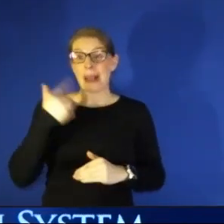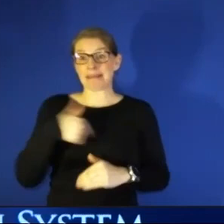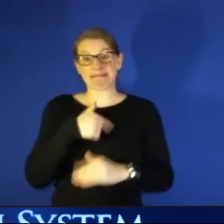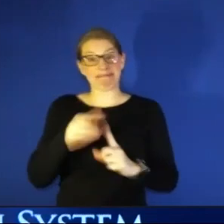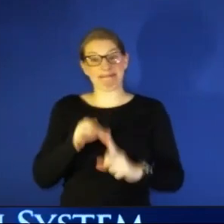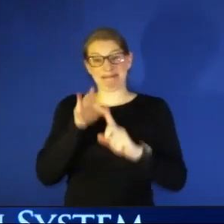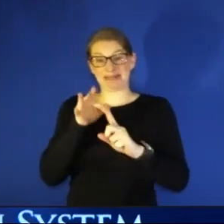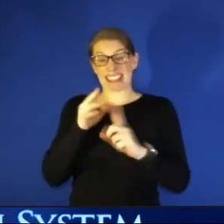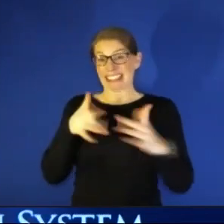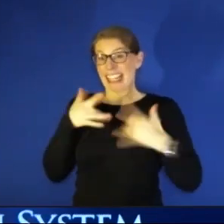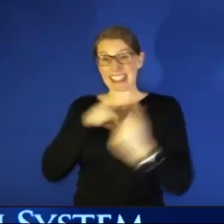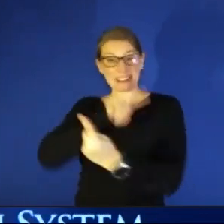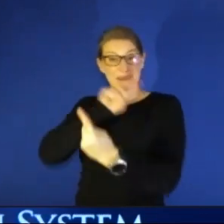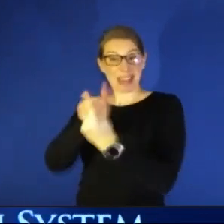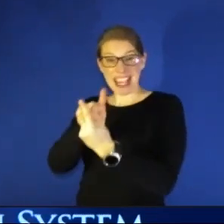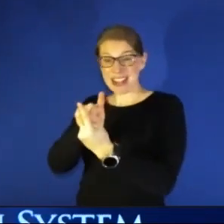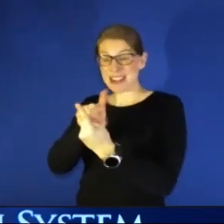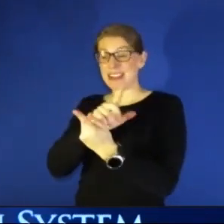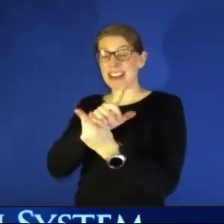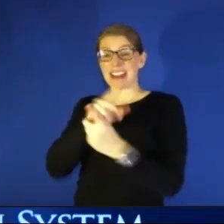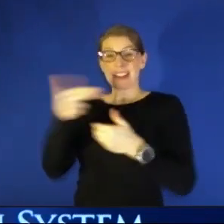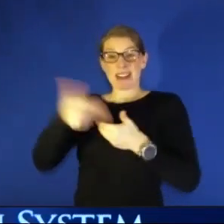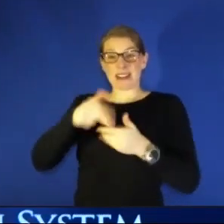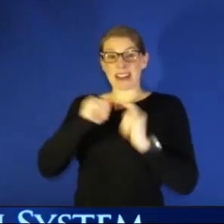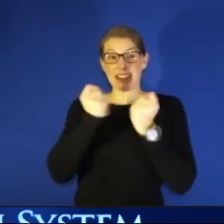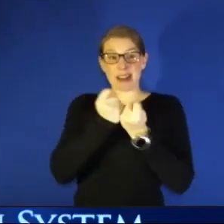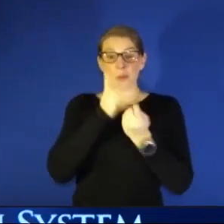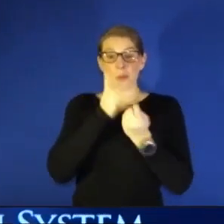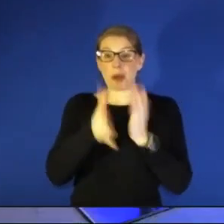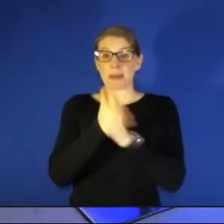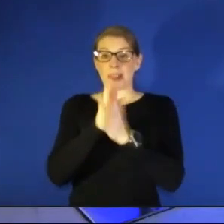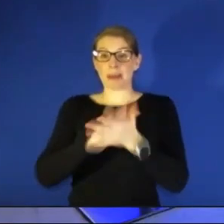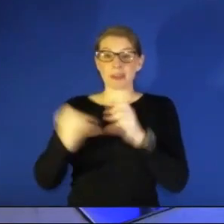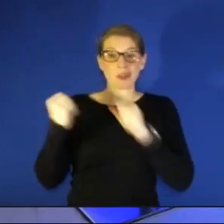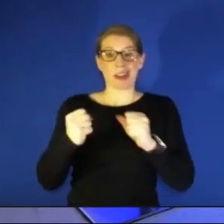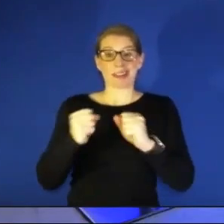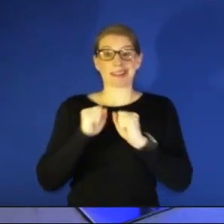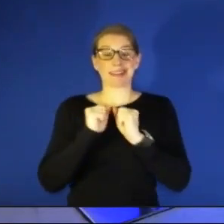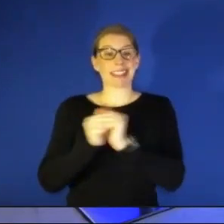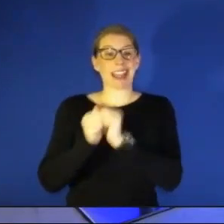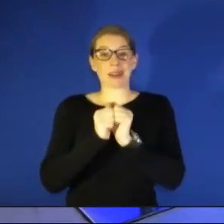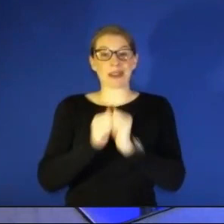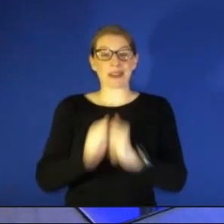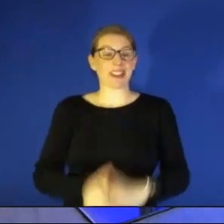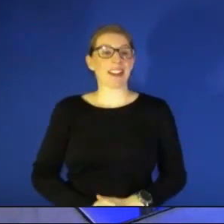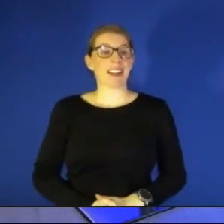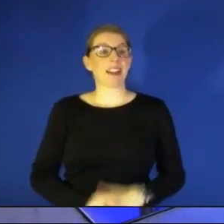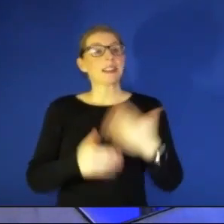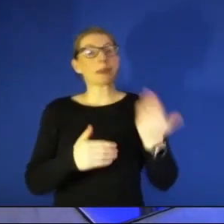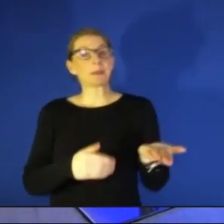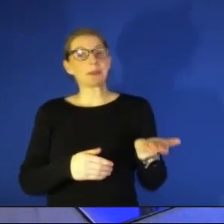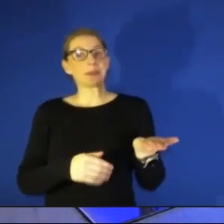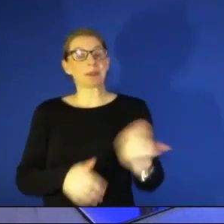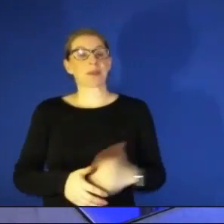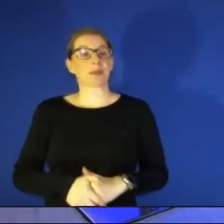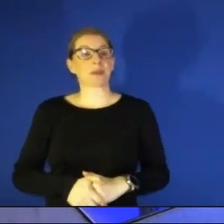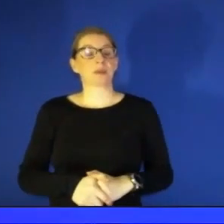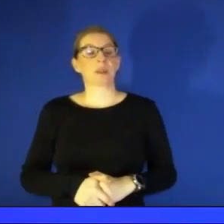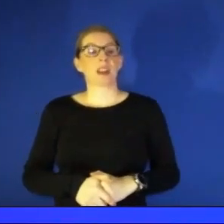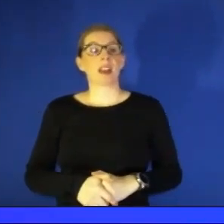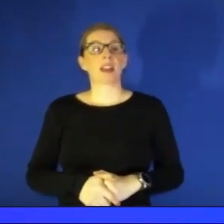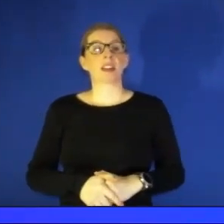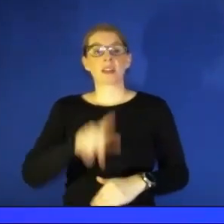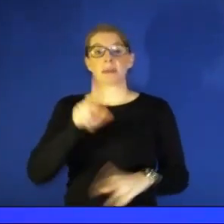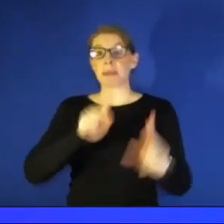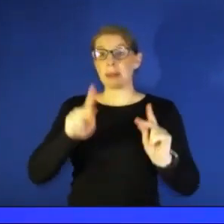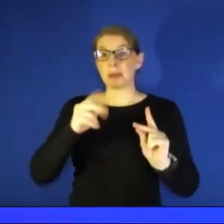you and to see you join our team, and we'll all grow stronger together. Gail, what do you want us to know? Sure. I know people have a lot of